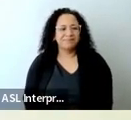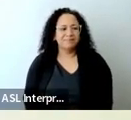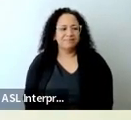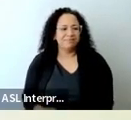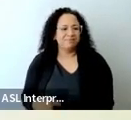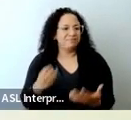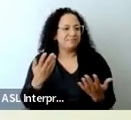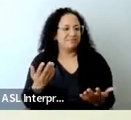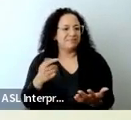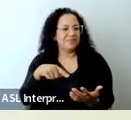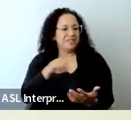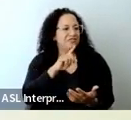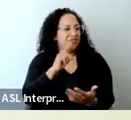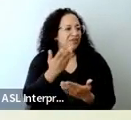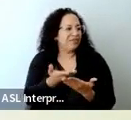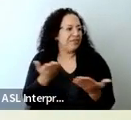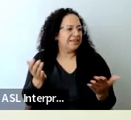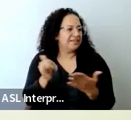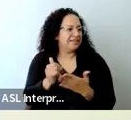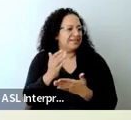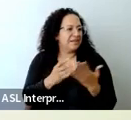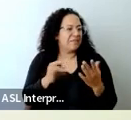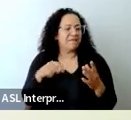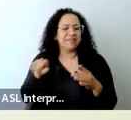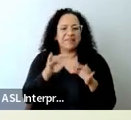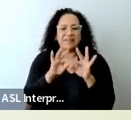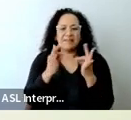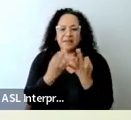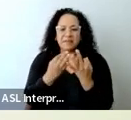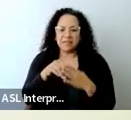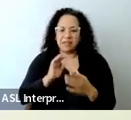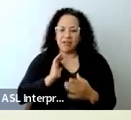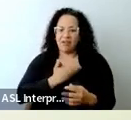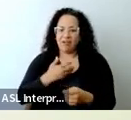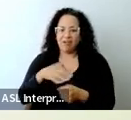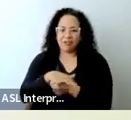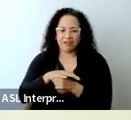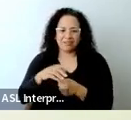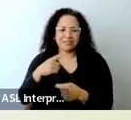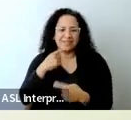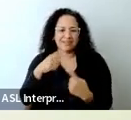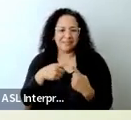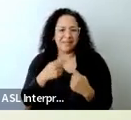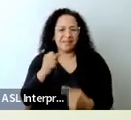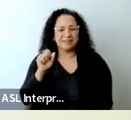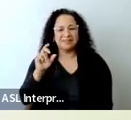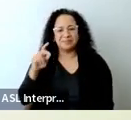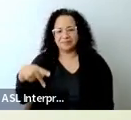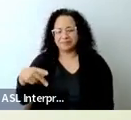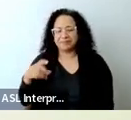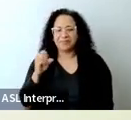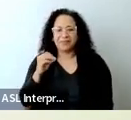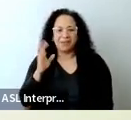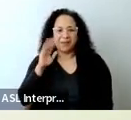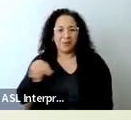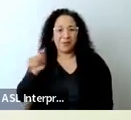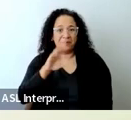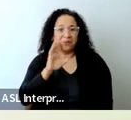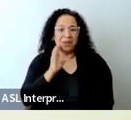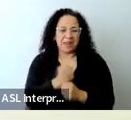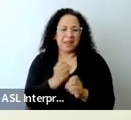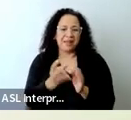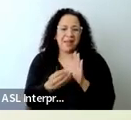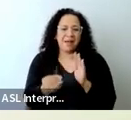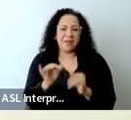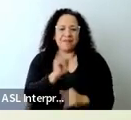So these are things that some of the families in our region have said about self-determination. So I know you're going to get a copy of